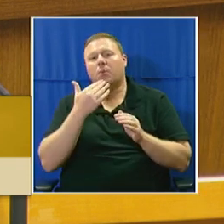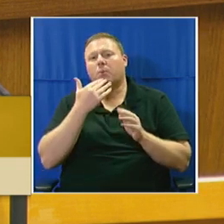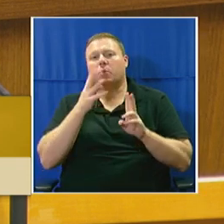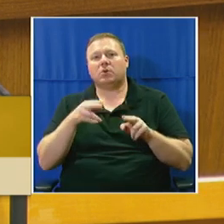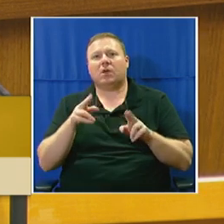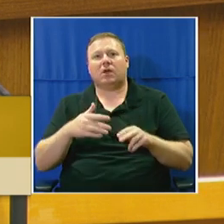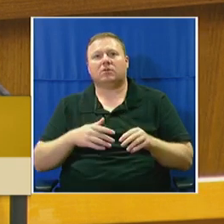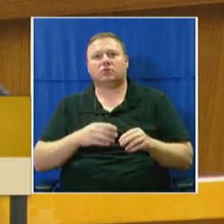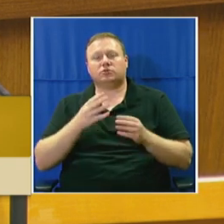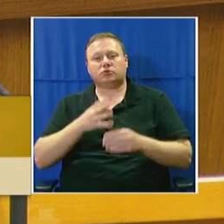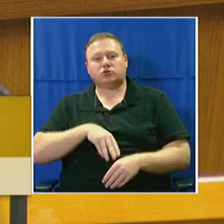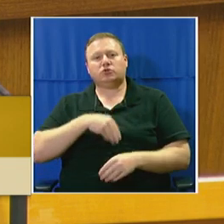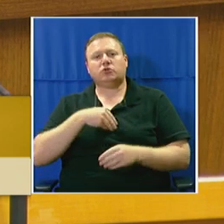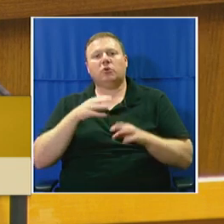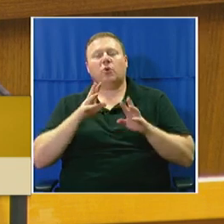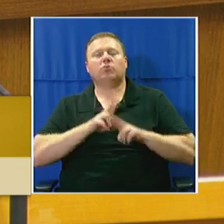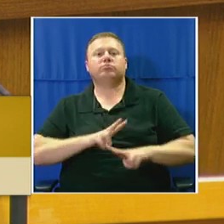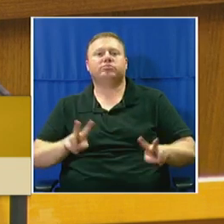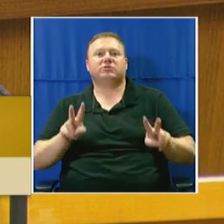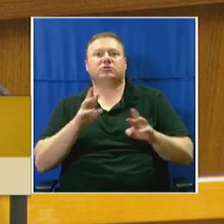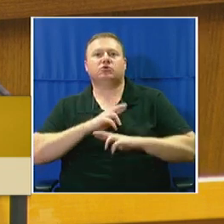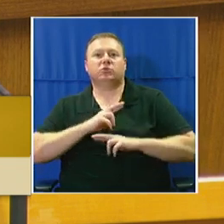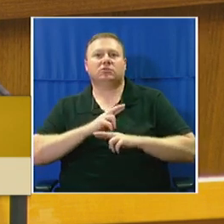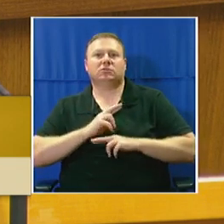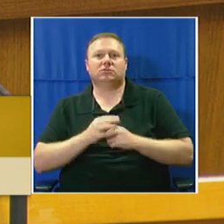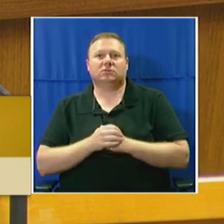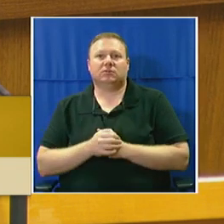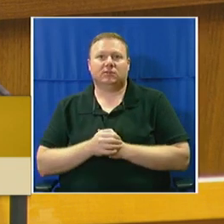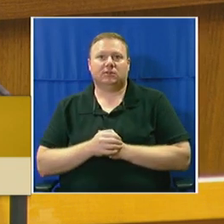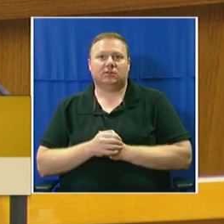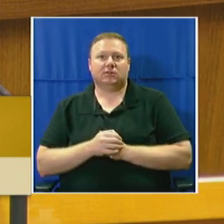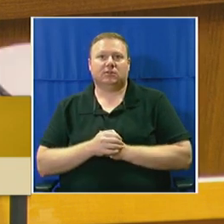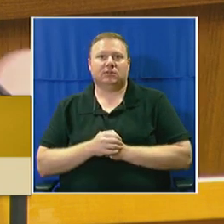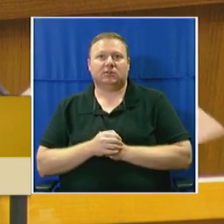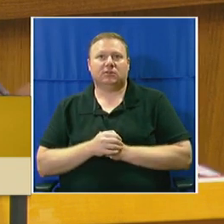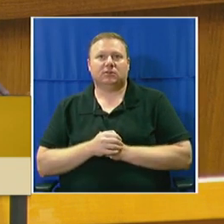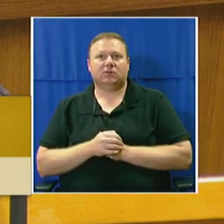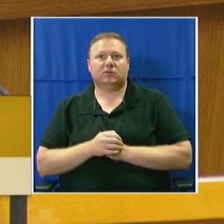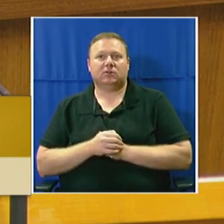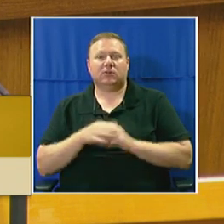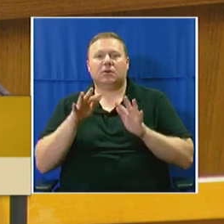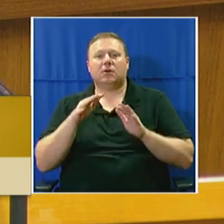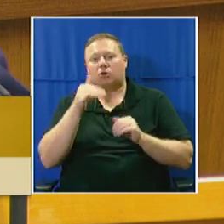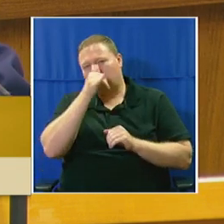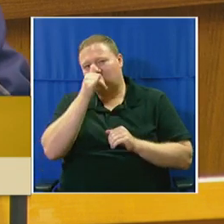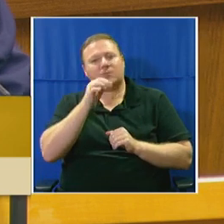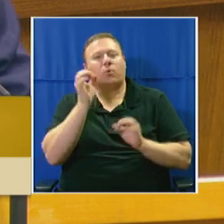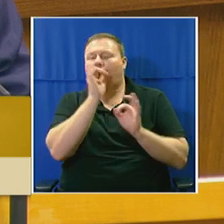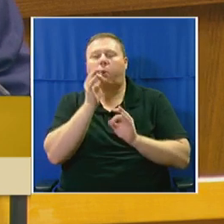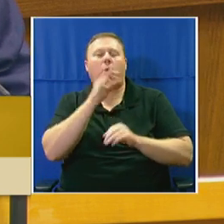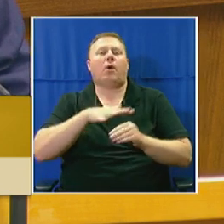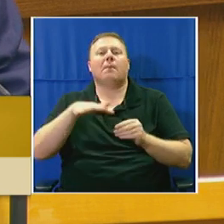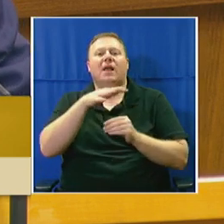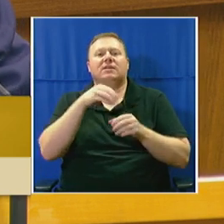L anas M May the soul of this C rest in hell